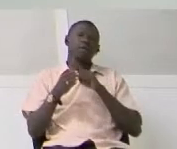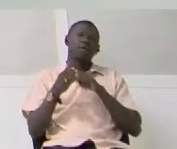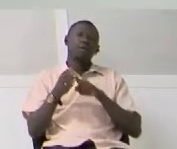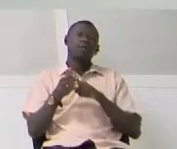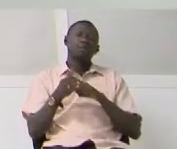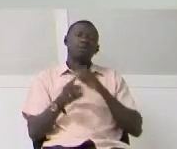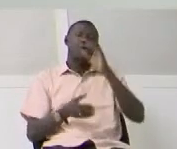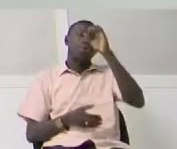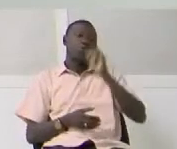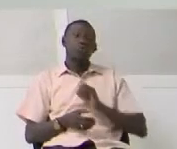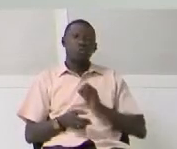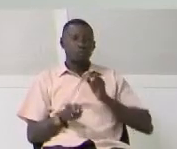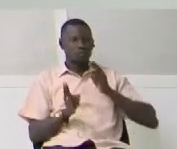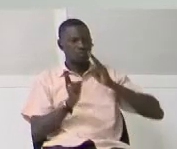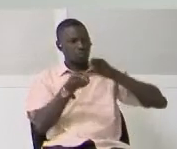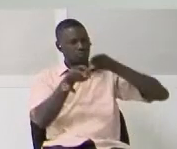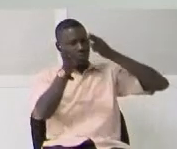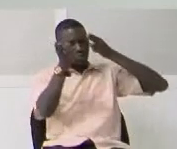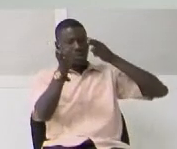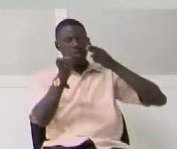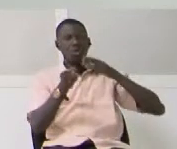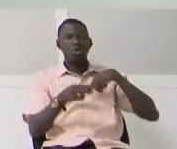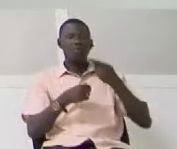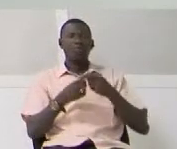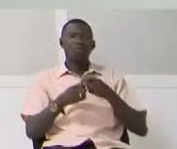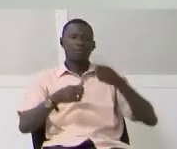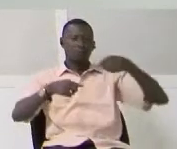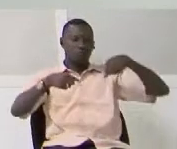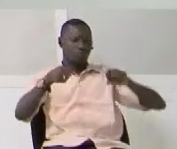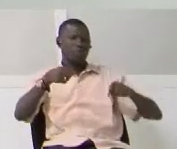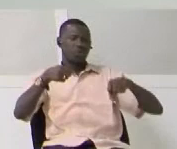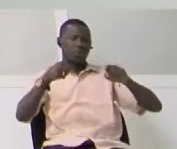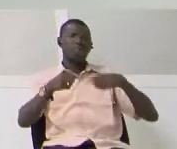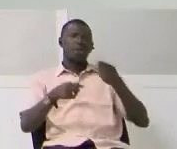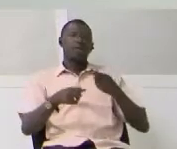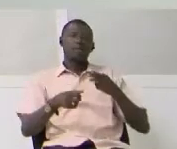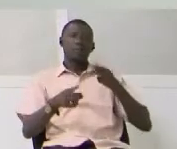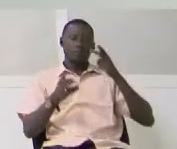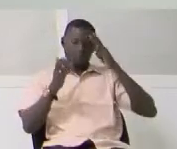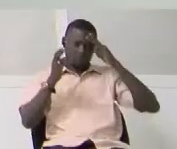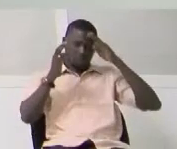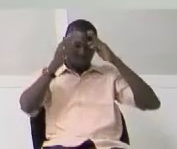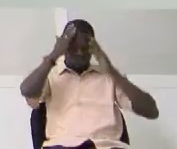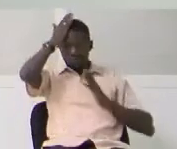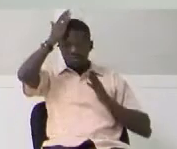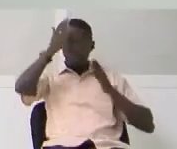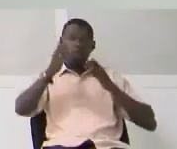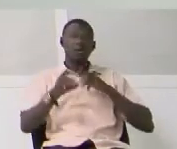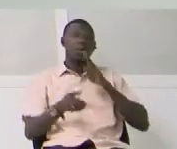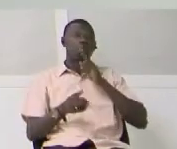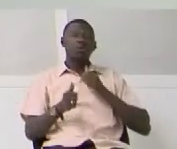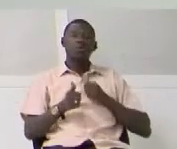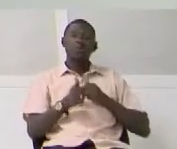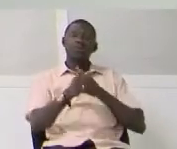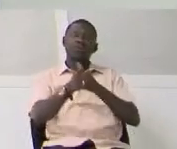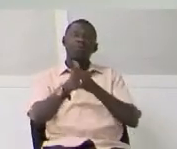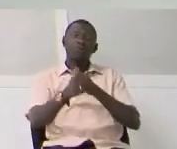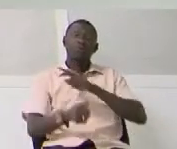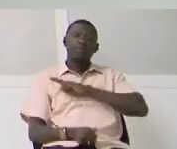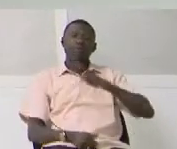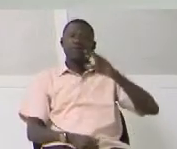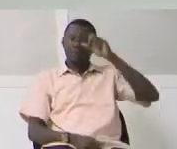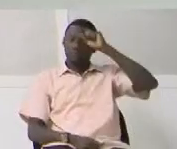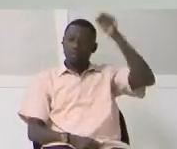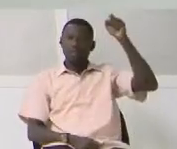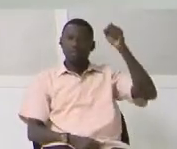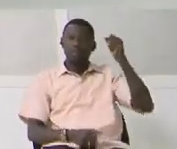October shooting of a motorist by a soldier escorting the vice president's convoy. Ak October